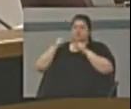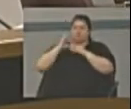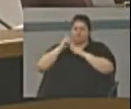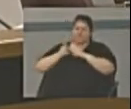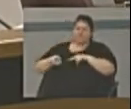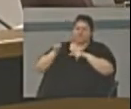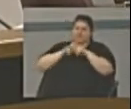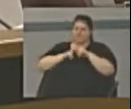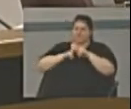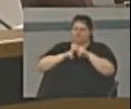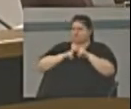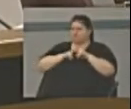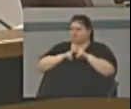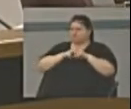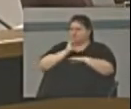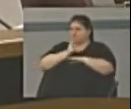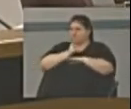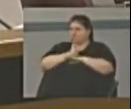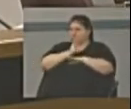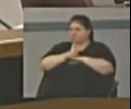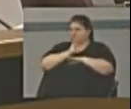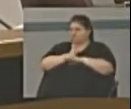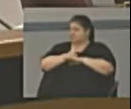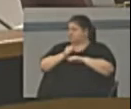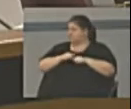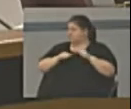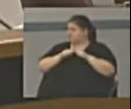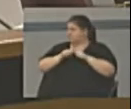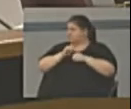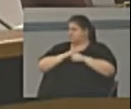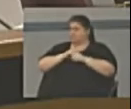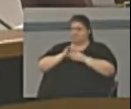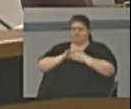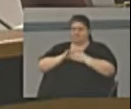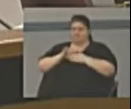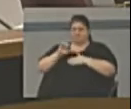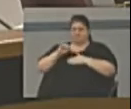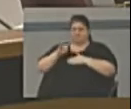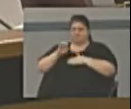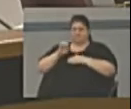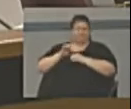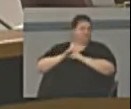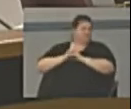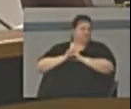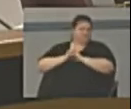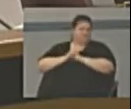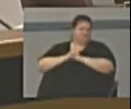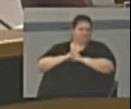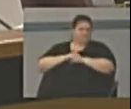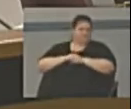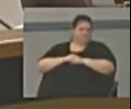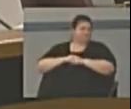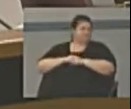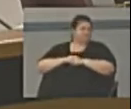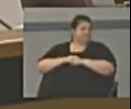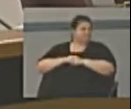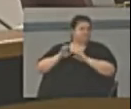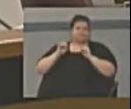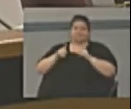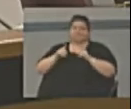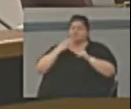increased provision for parking on that side of the station. All right. Thank you,